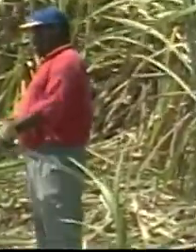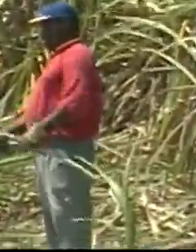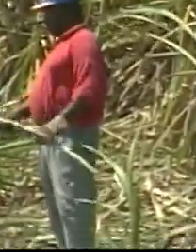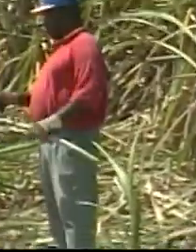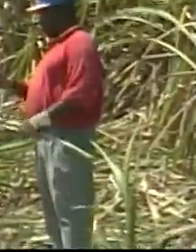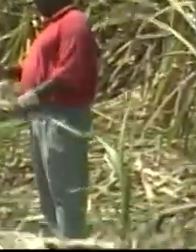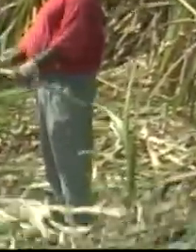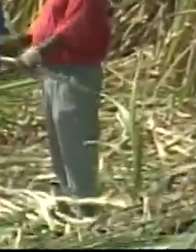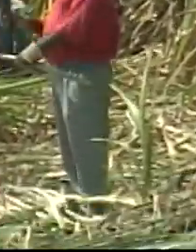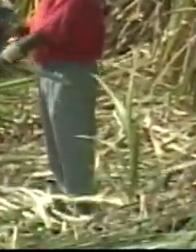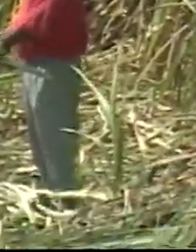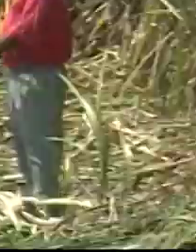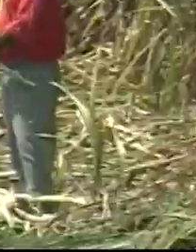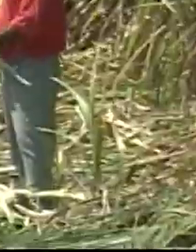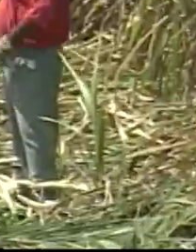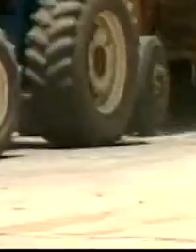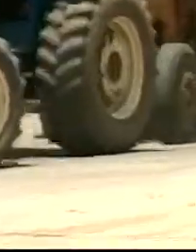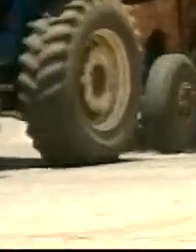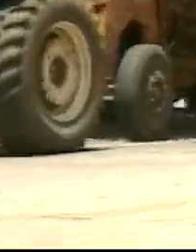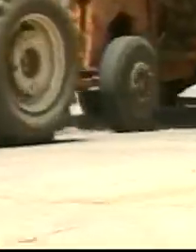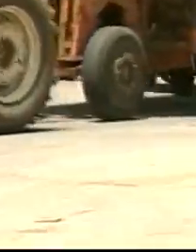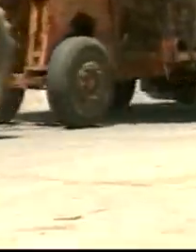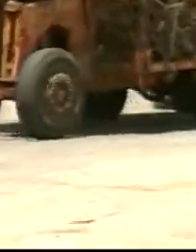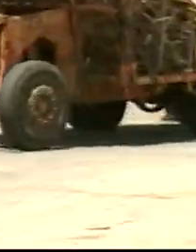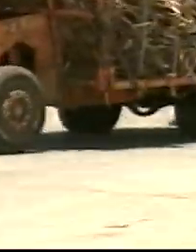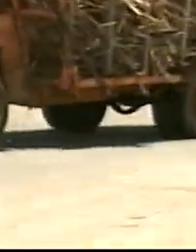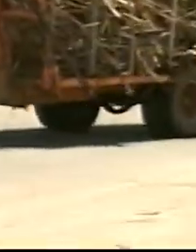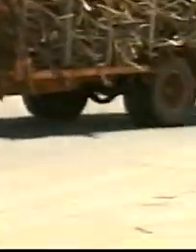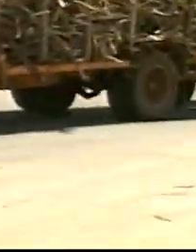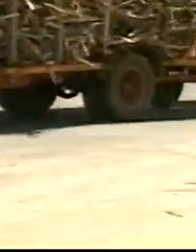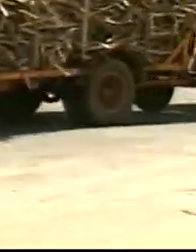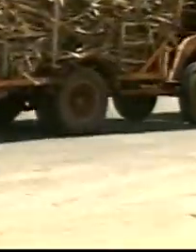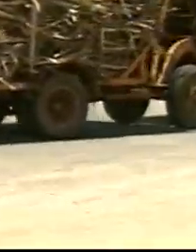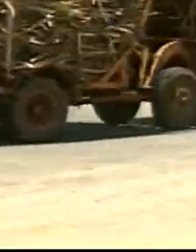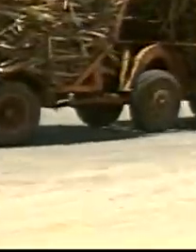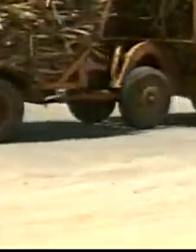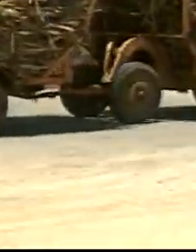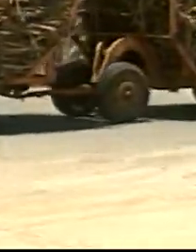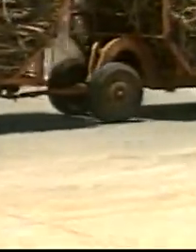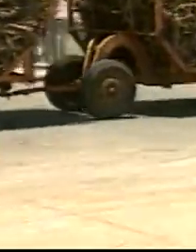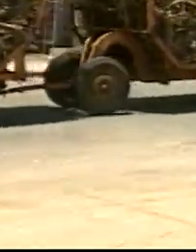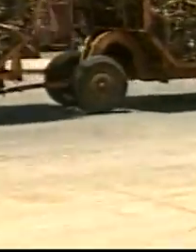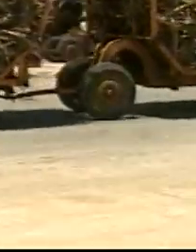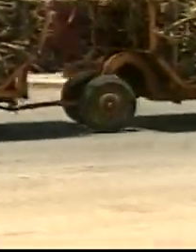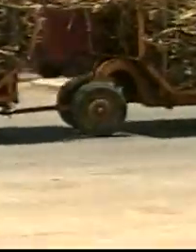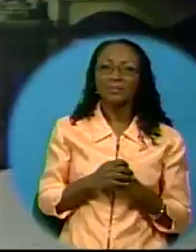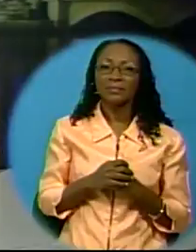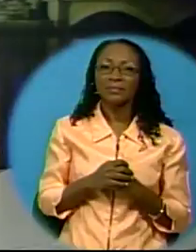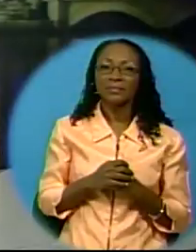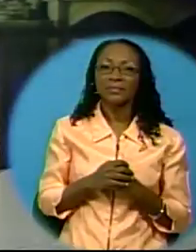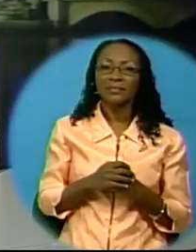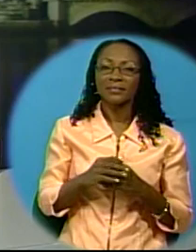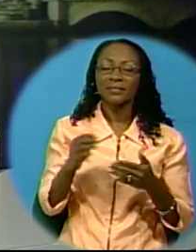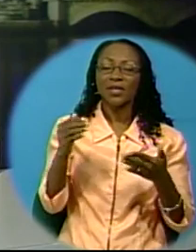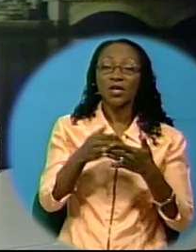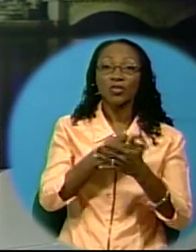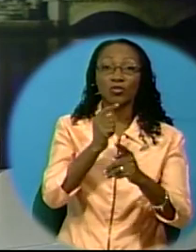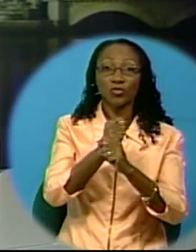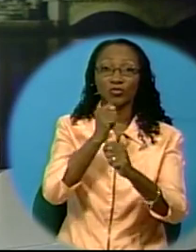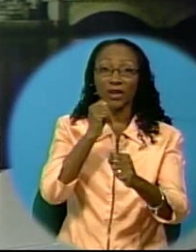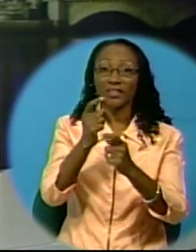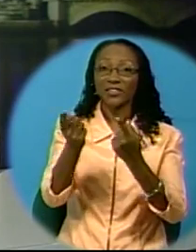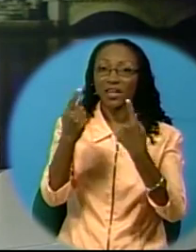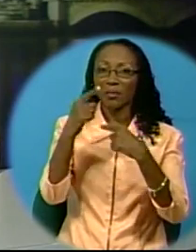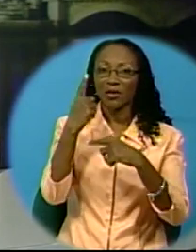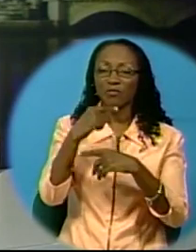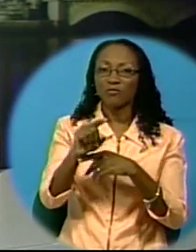He says he will fight if he has to preserve their jobs. Sean Farrell, CBC News. Well, new trucks are coming